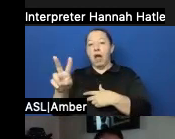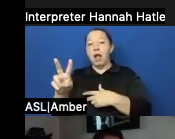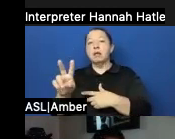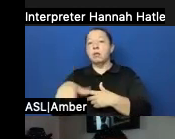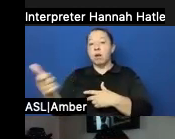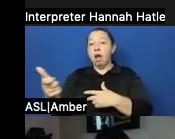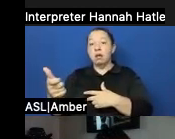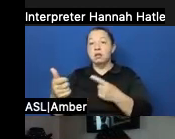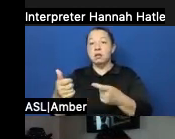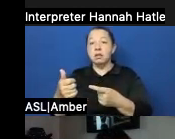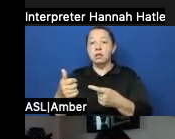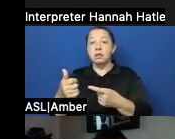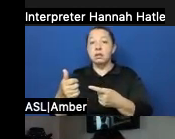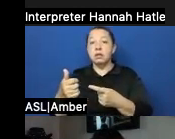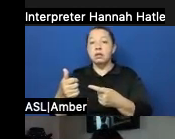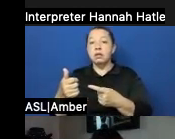yeah.